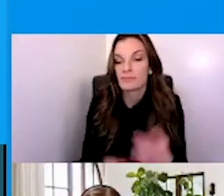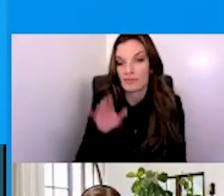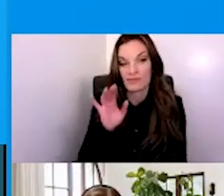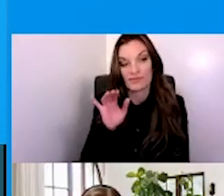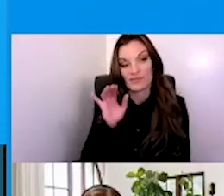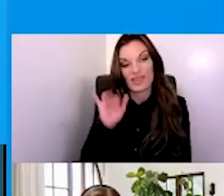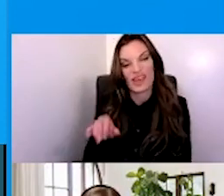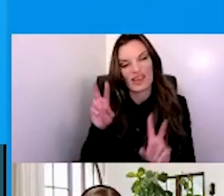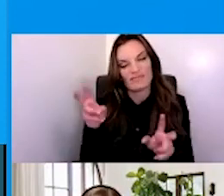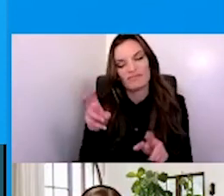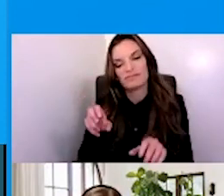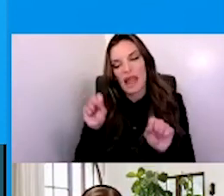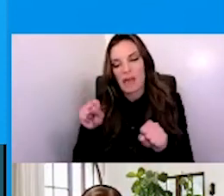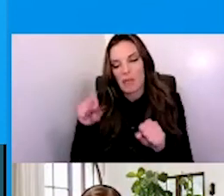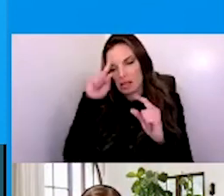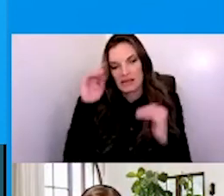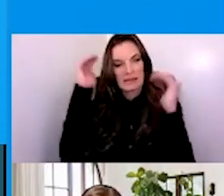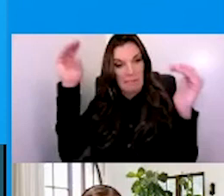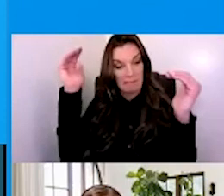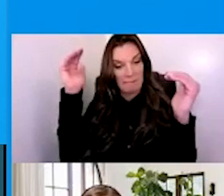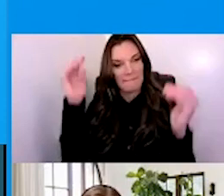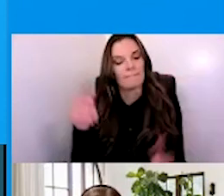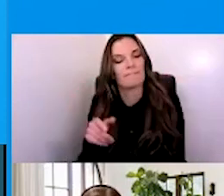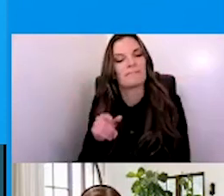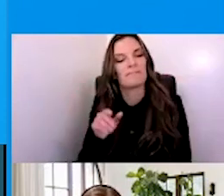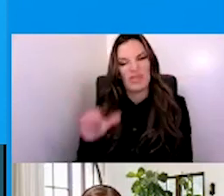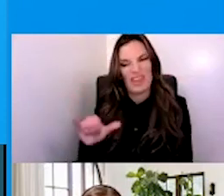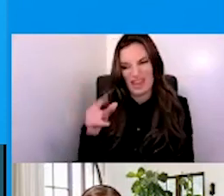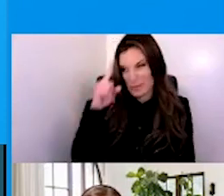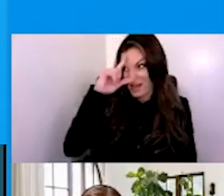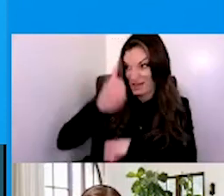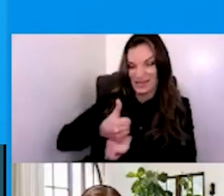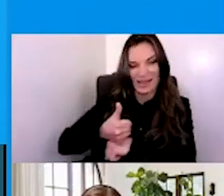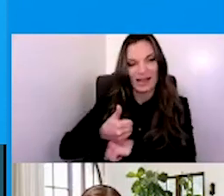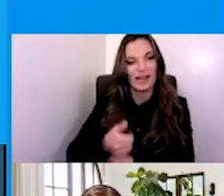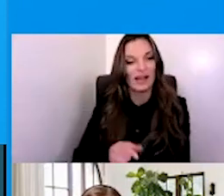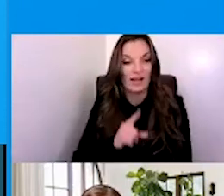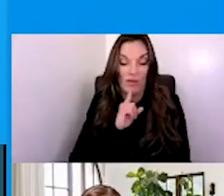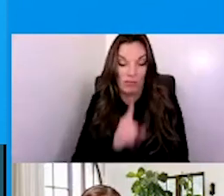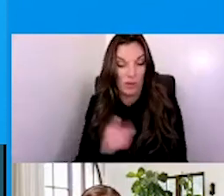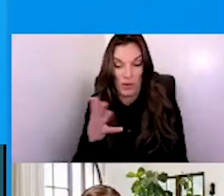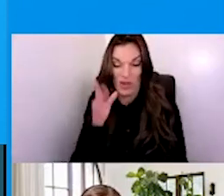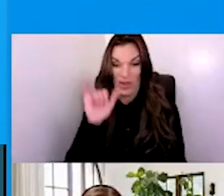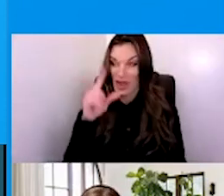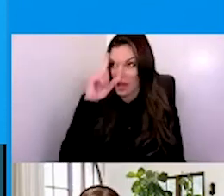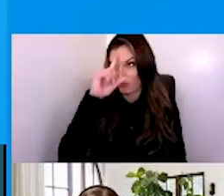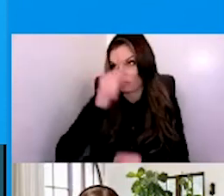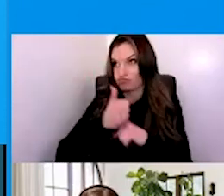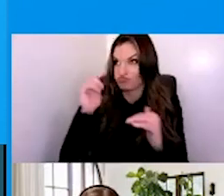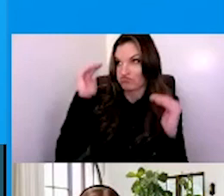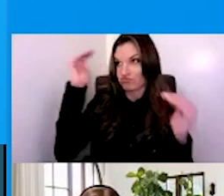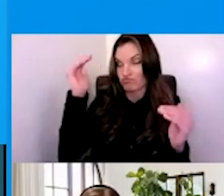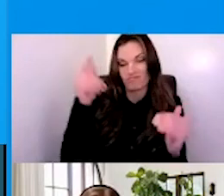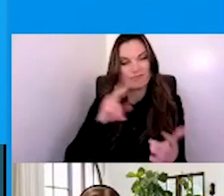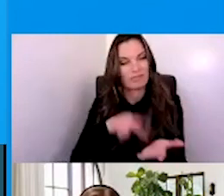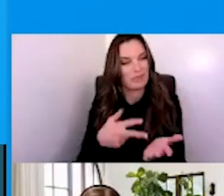emergency preparedness for all of us. So when we study ableism and we talk about ableism, we know that it harms all of us, whether you